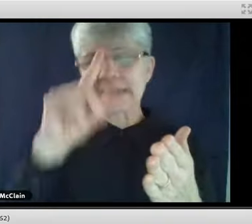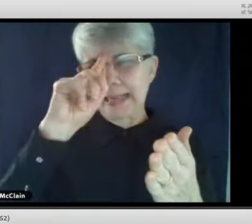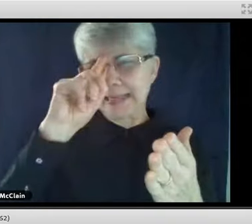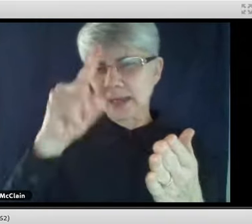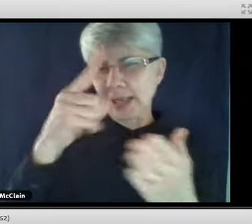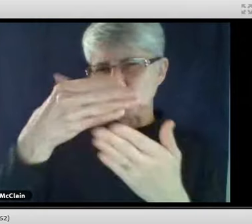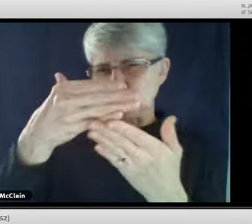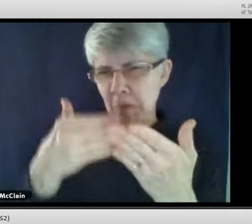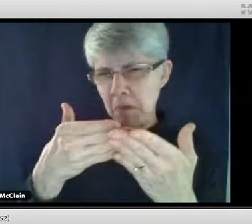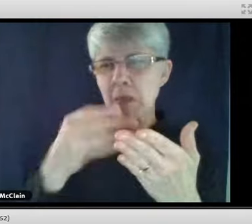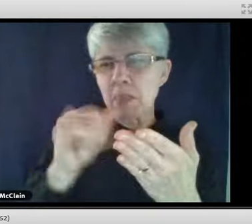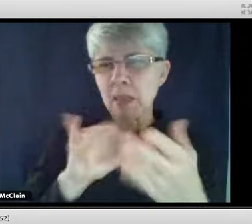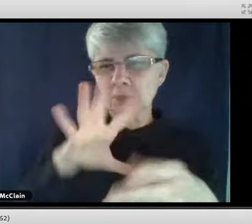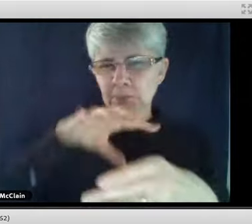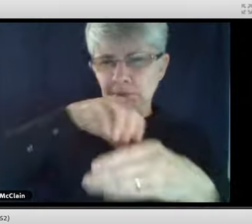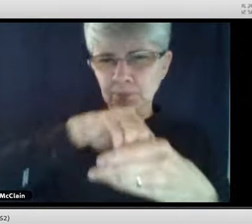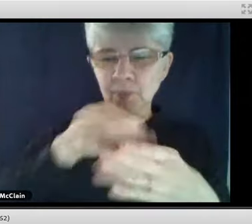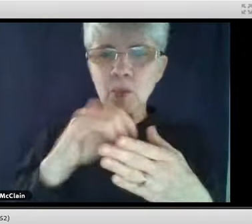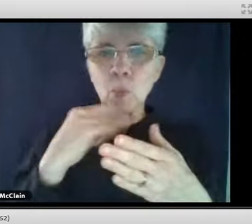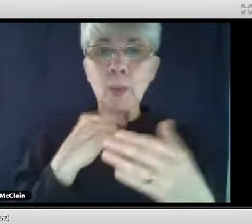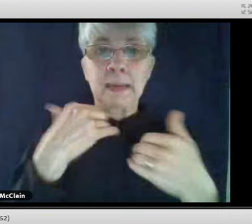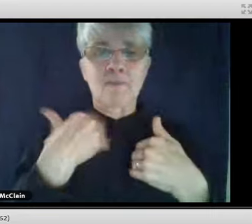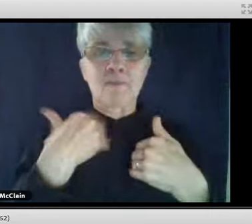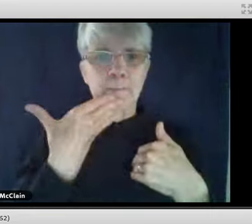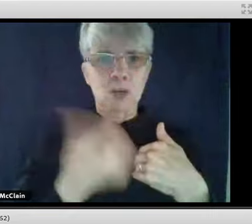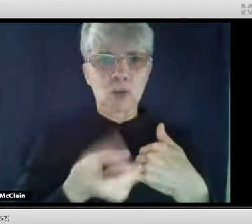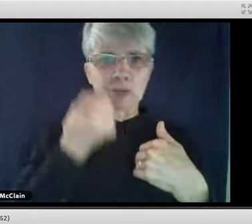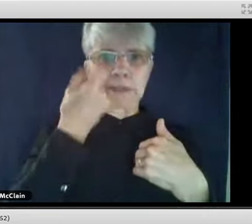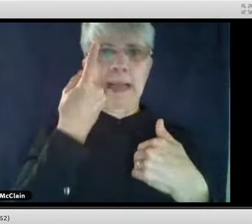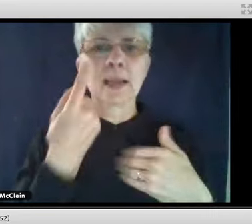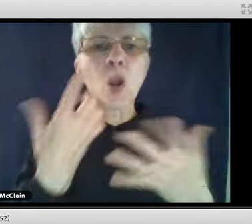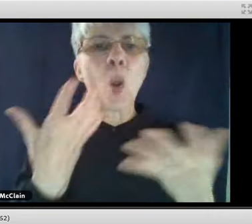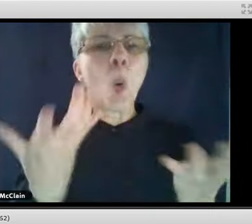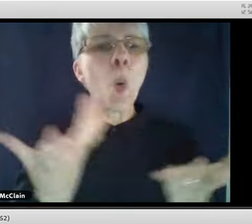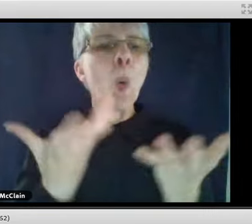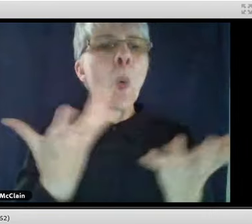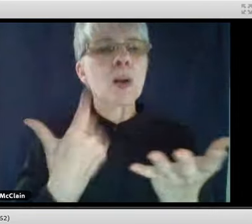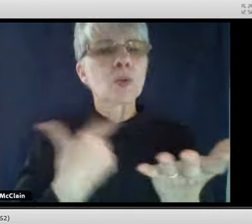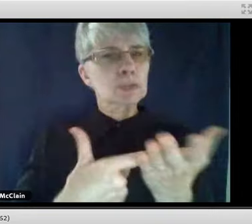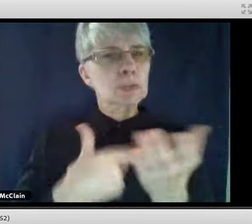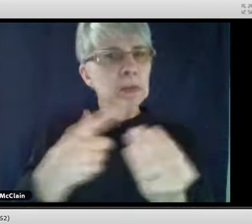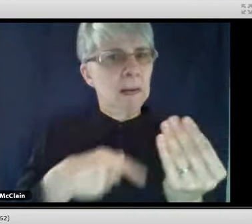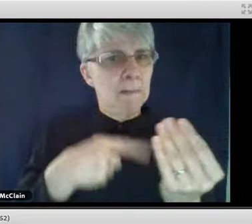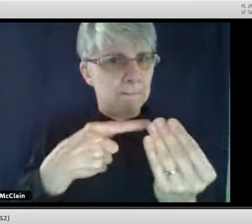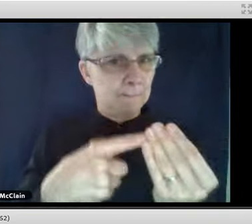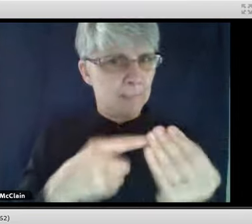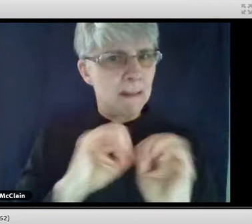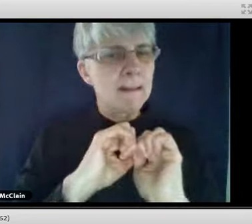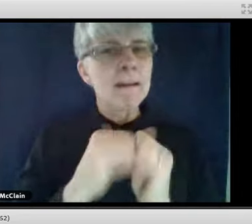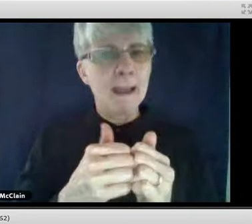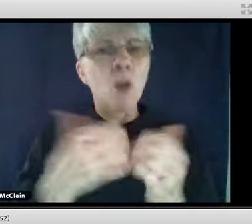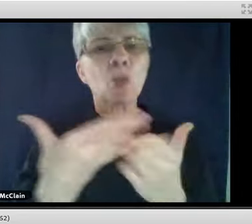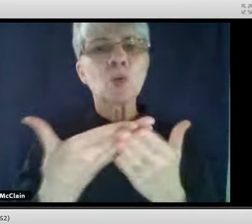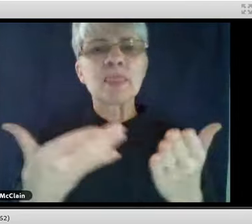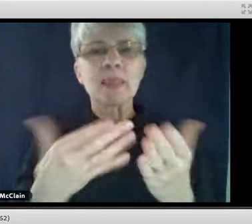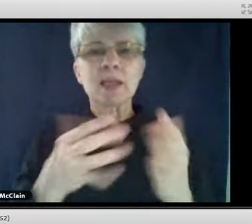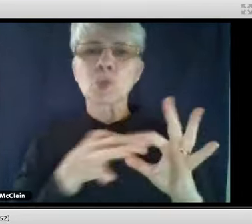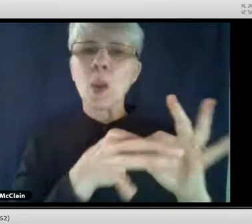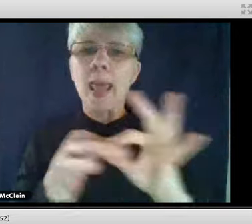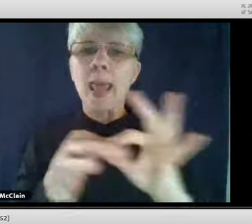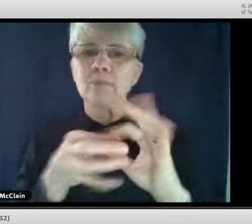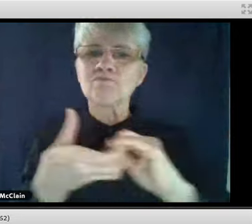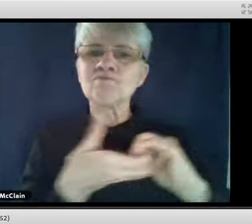framework so that we can have a better understanding of kind of what we're talking about and how those things relate to one